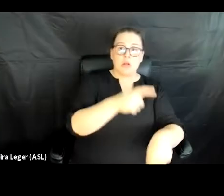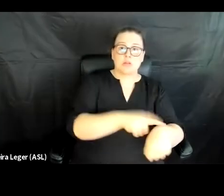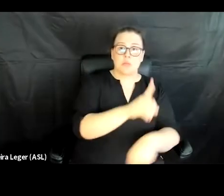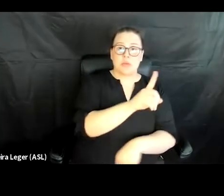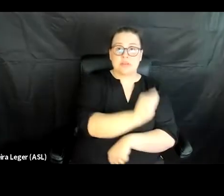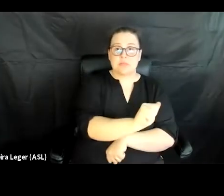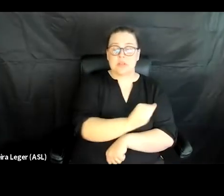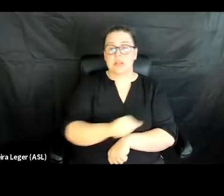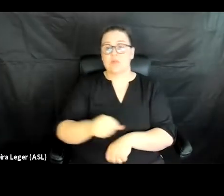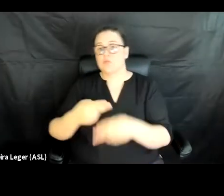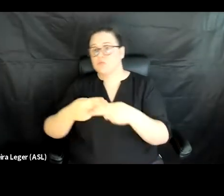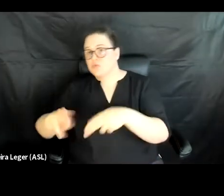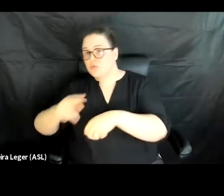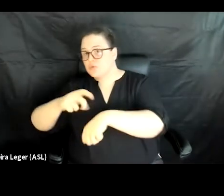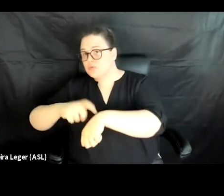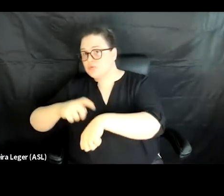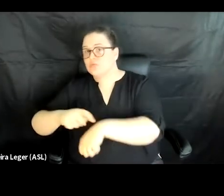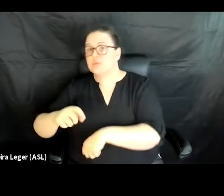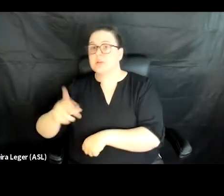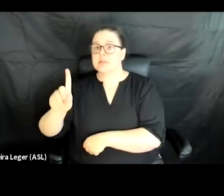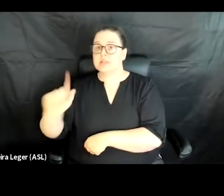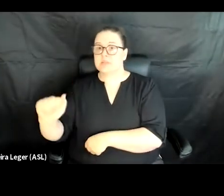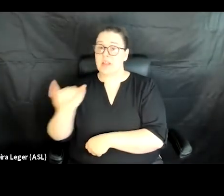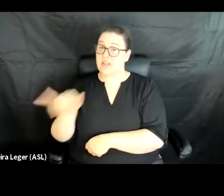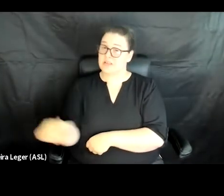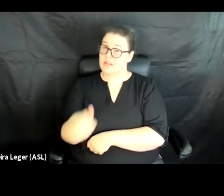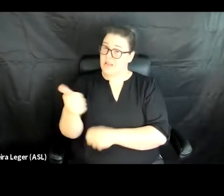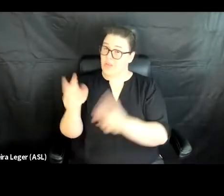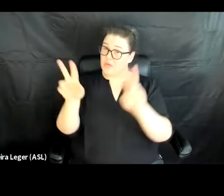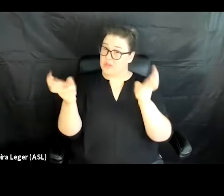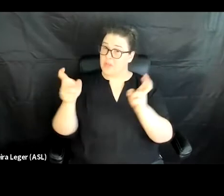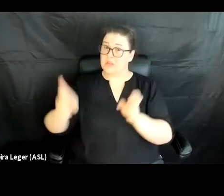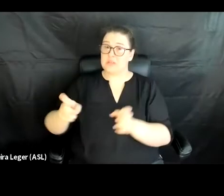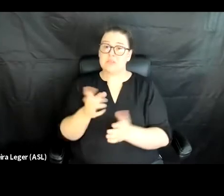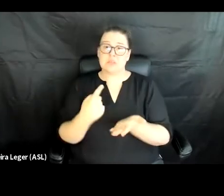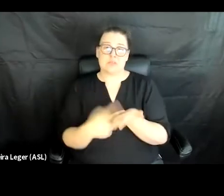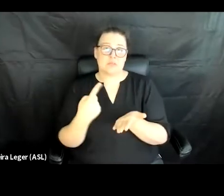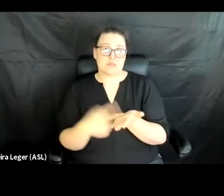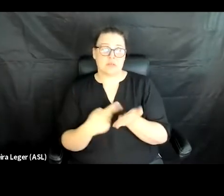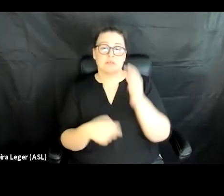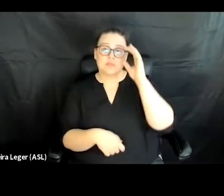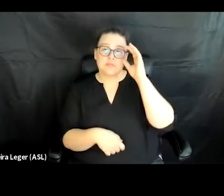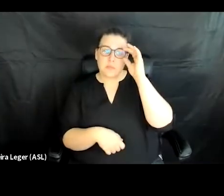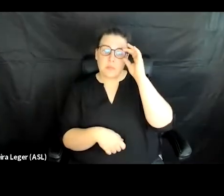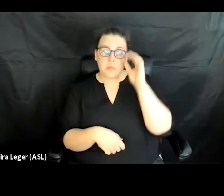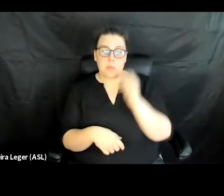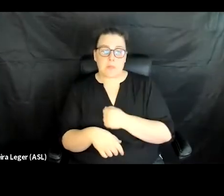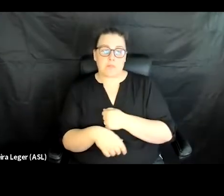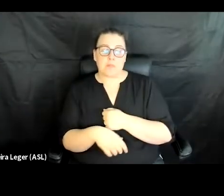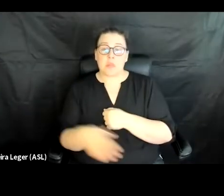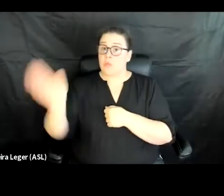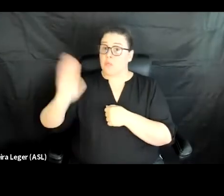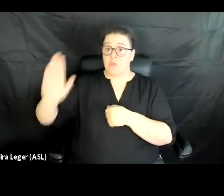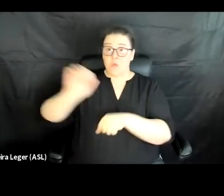insurance as another subtopic to address. Historically, workers' comp has not